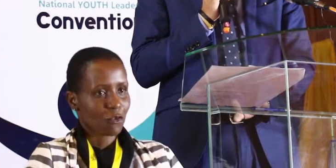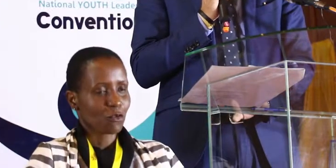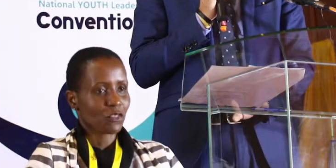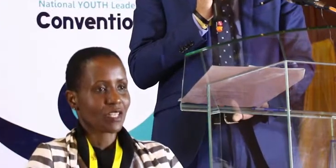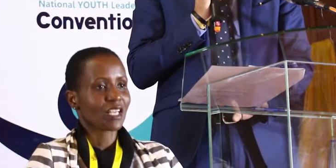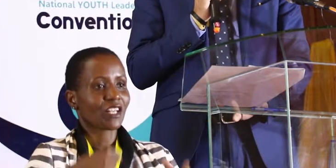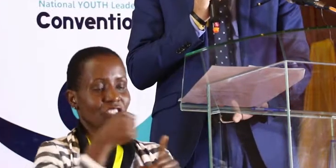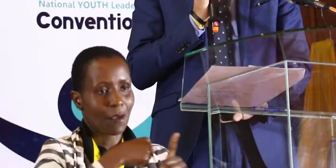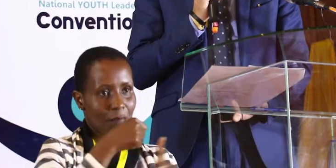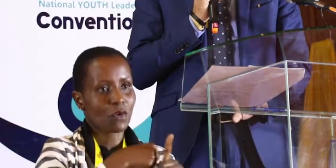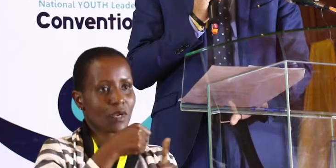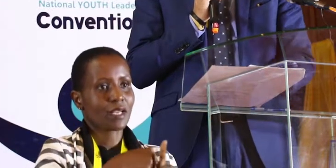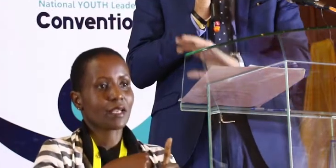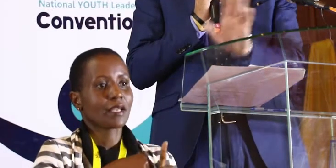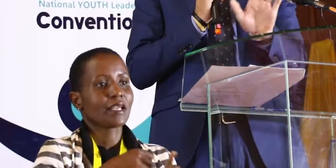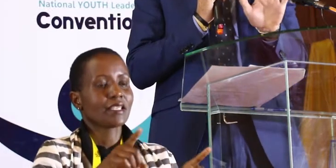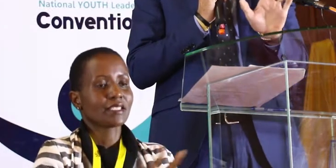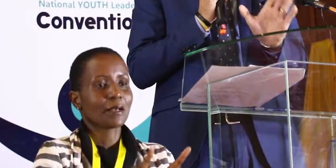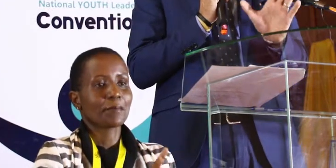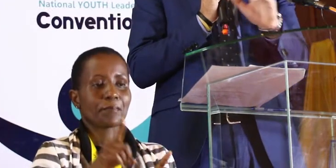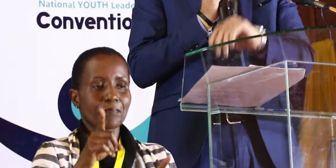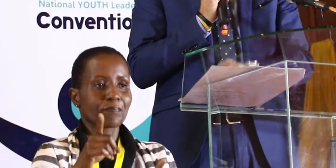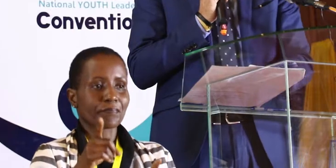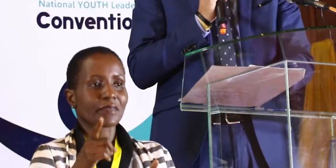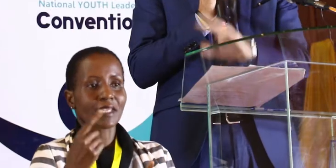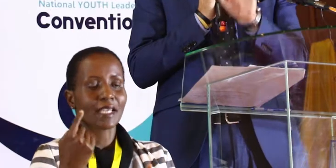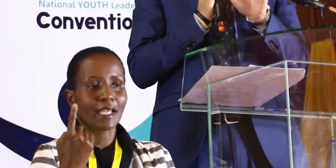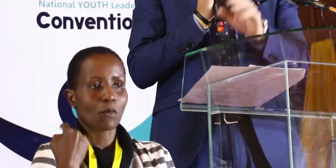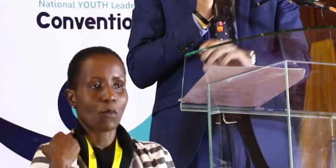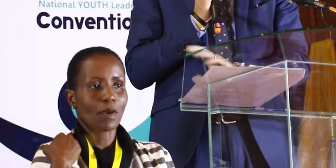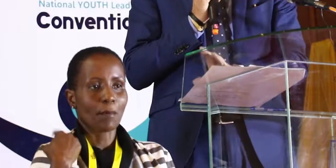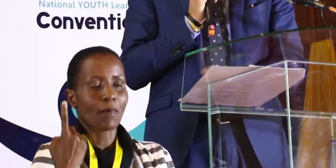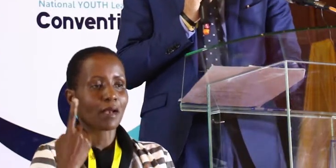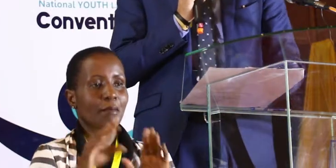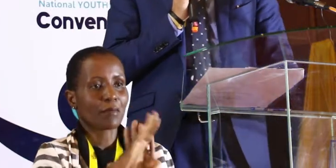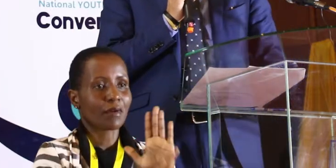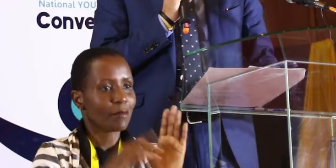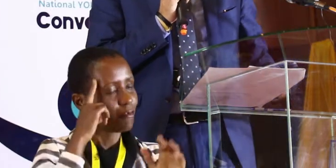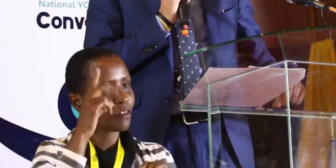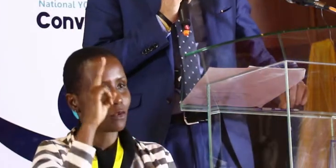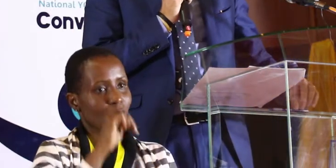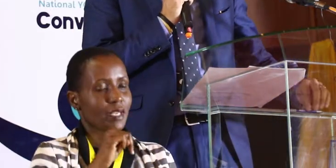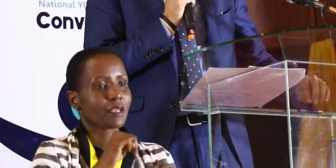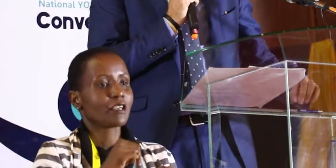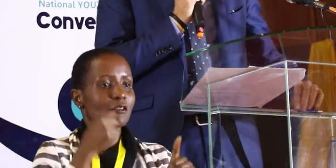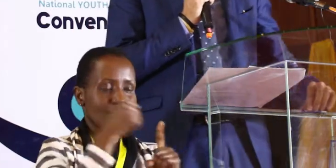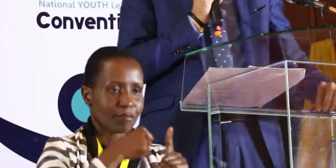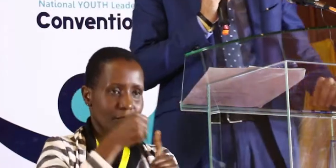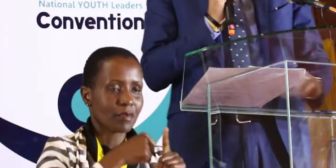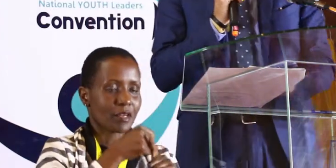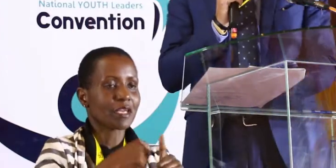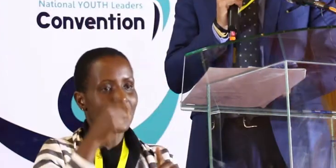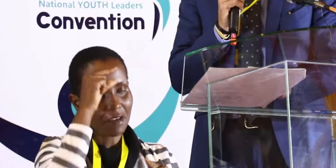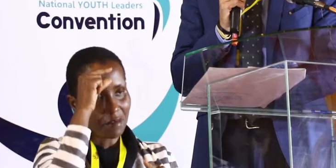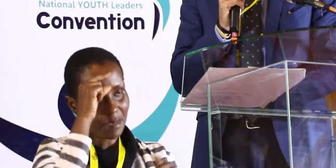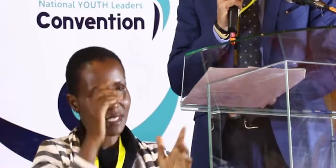guy for the UN to stay focused as one and delivering as one, supporting the